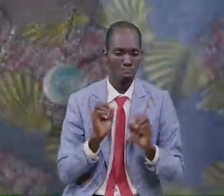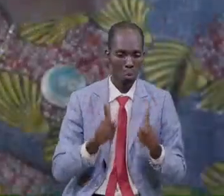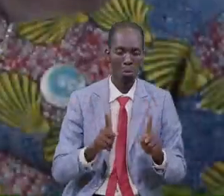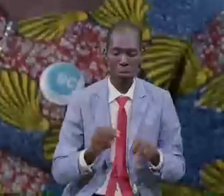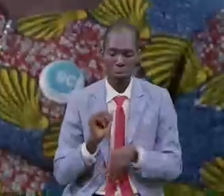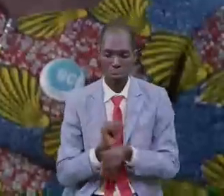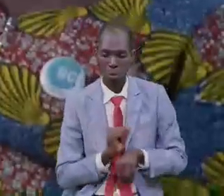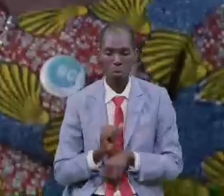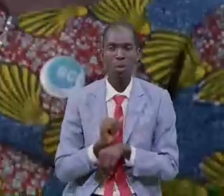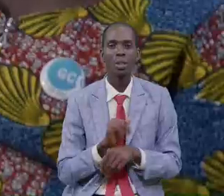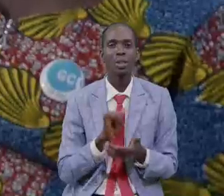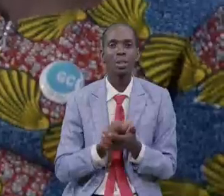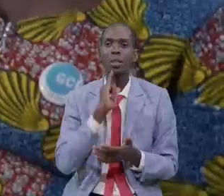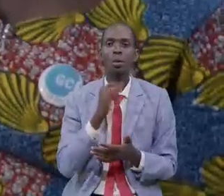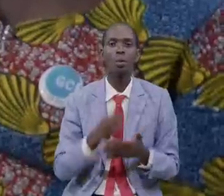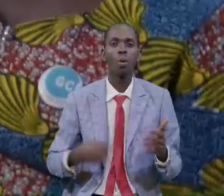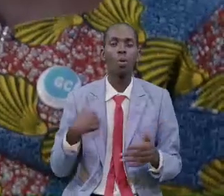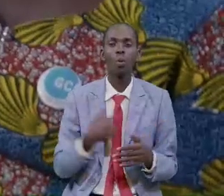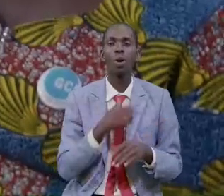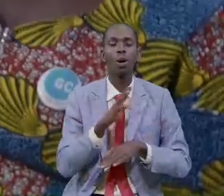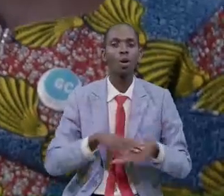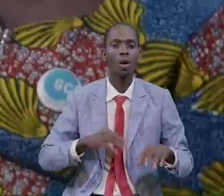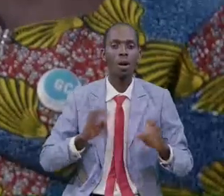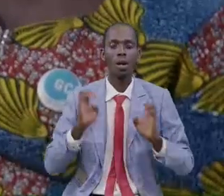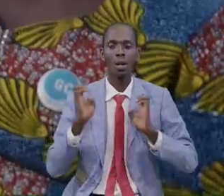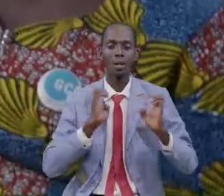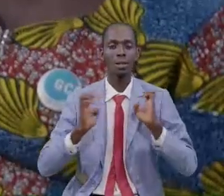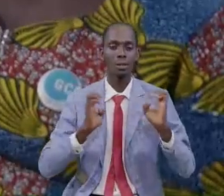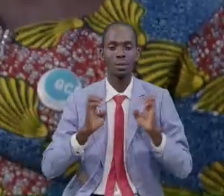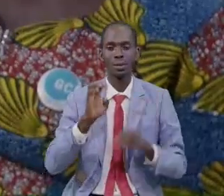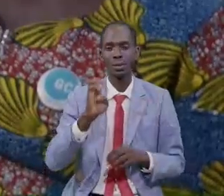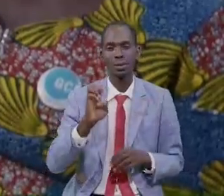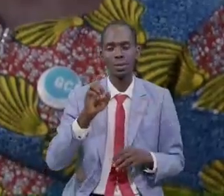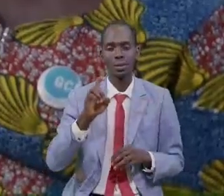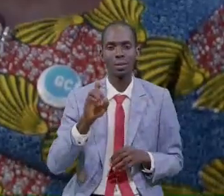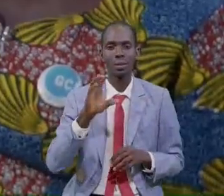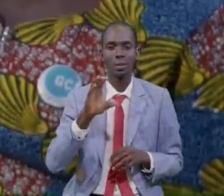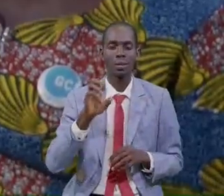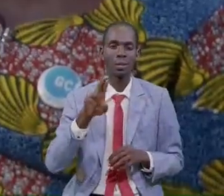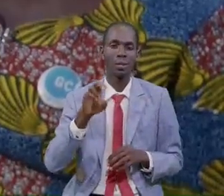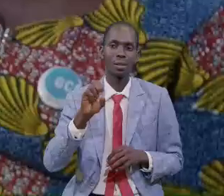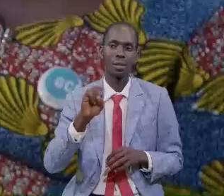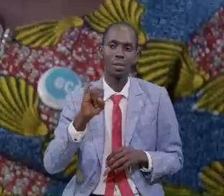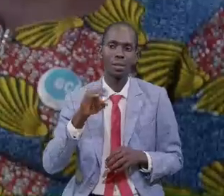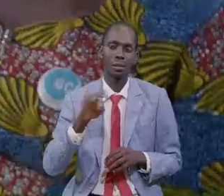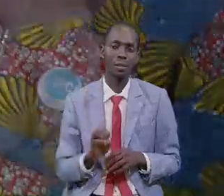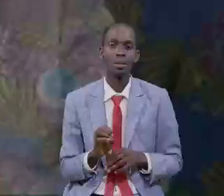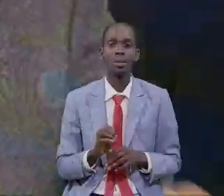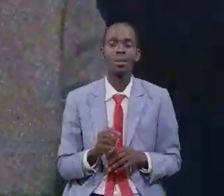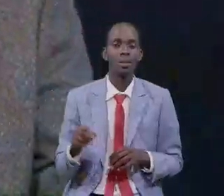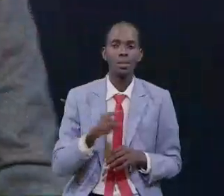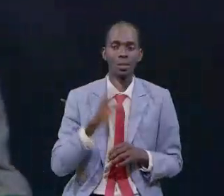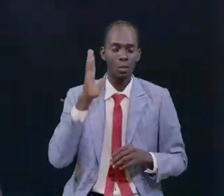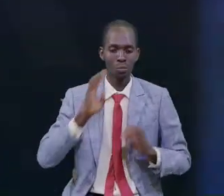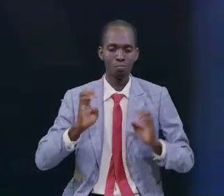call exercise. They will get up, they will move, they carry their tent,